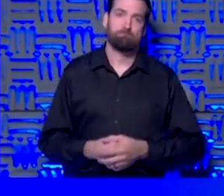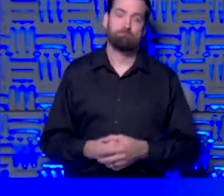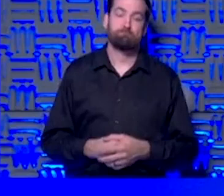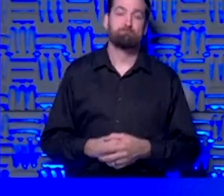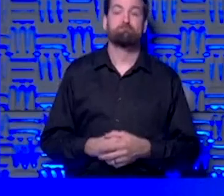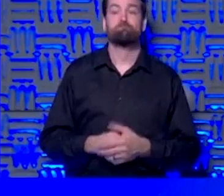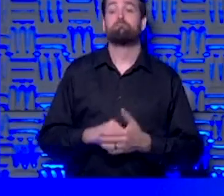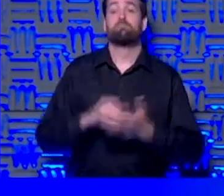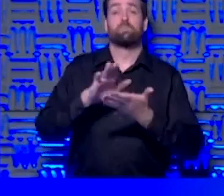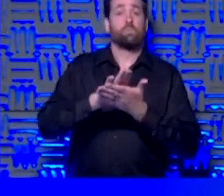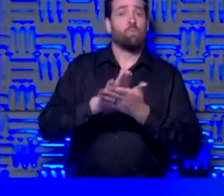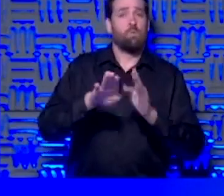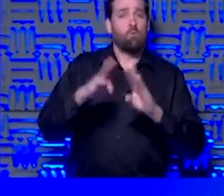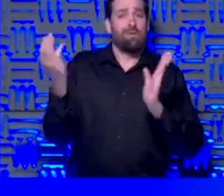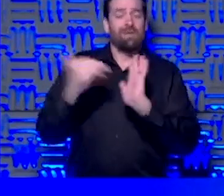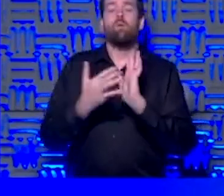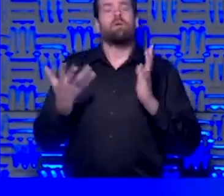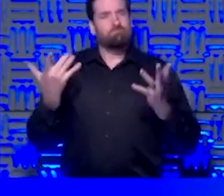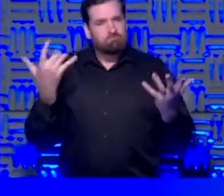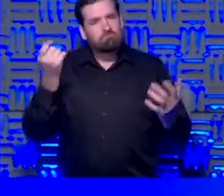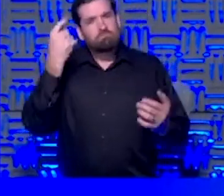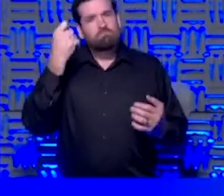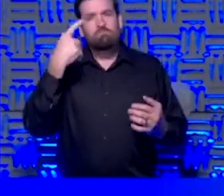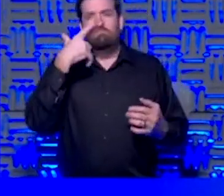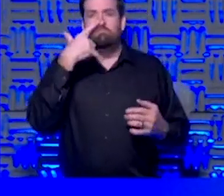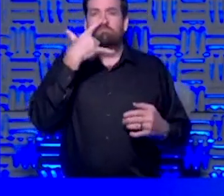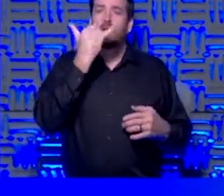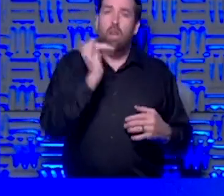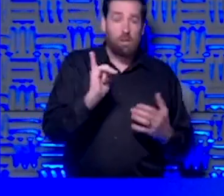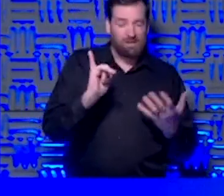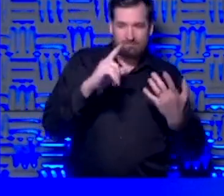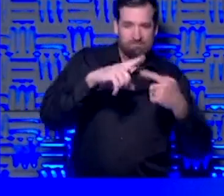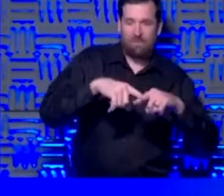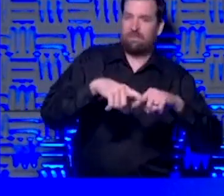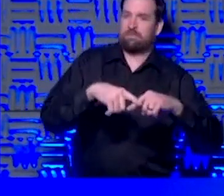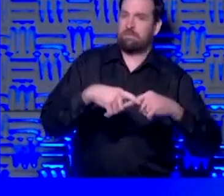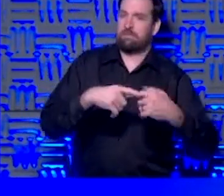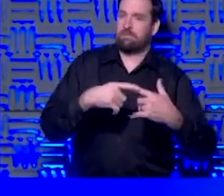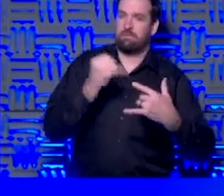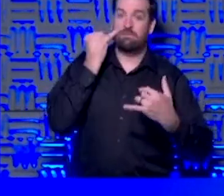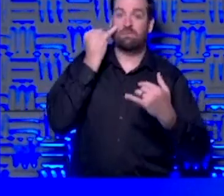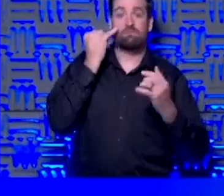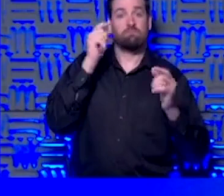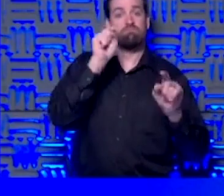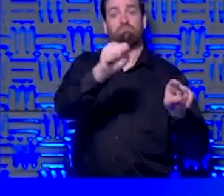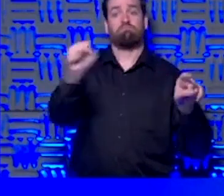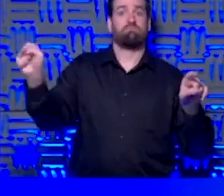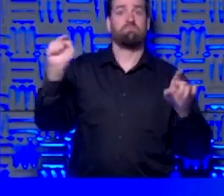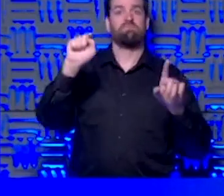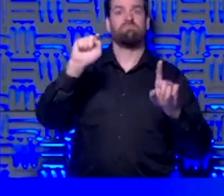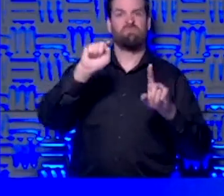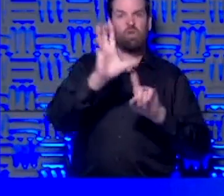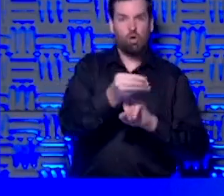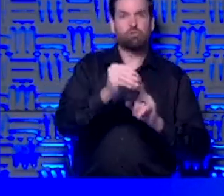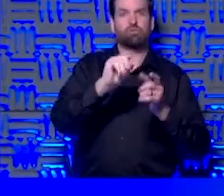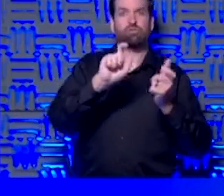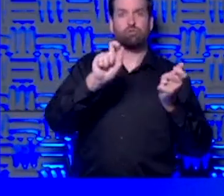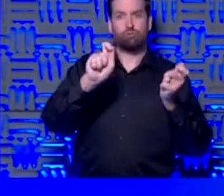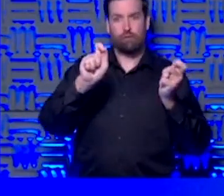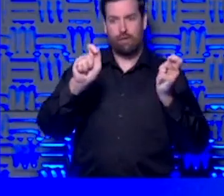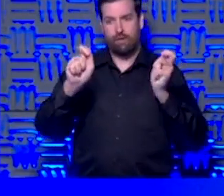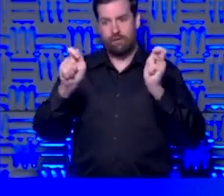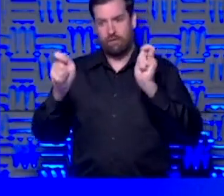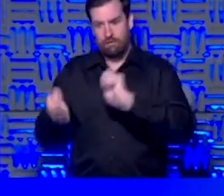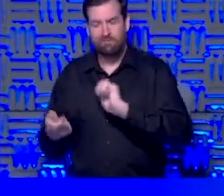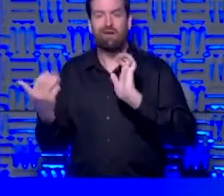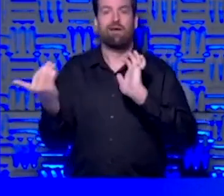schools, but depending on what it looks like, we've talked about if people are starting to wear masks now, the culture is changing.